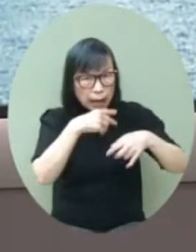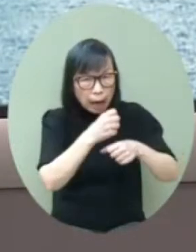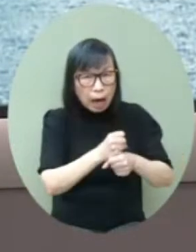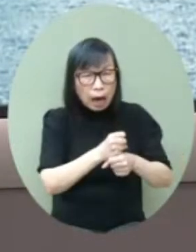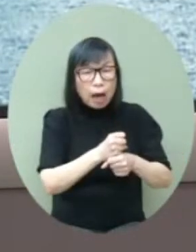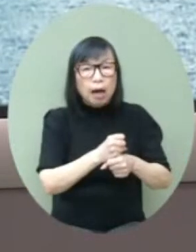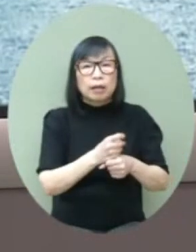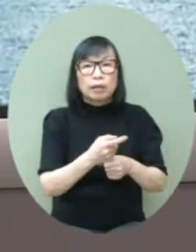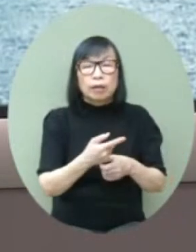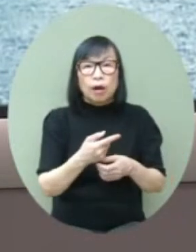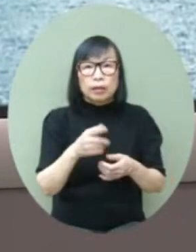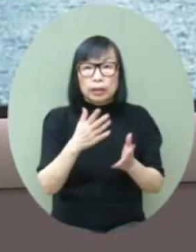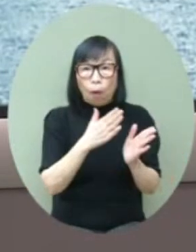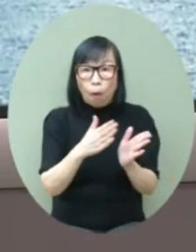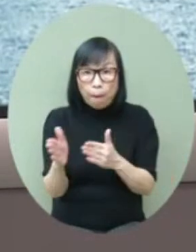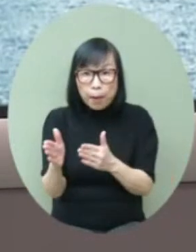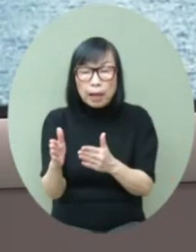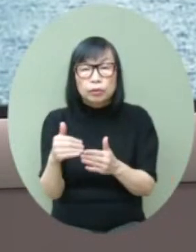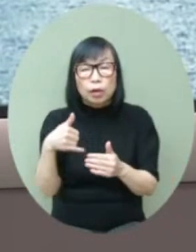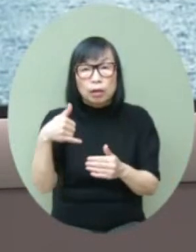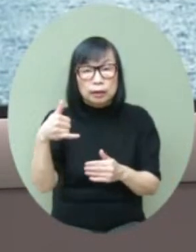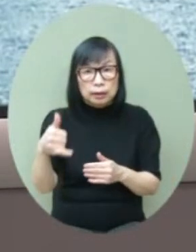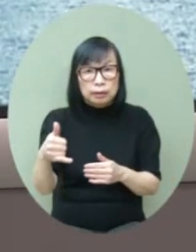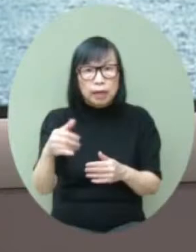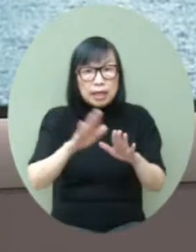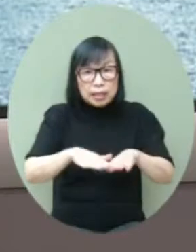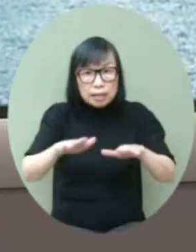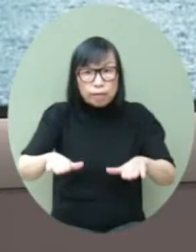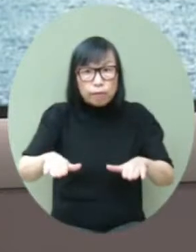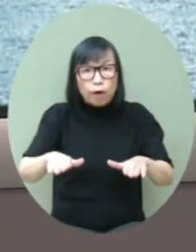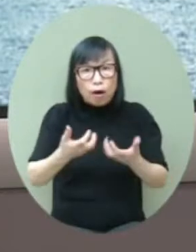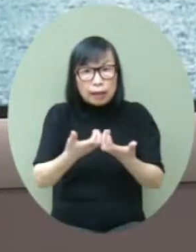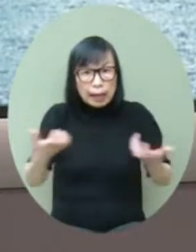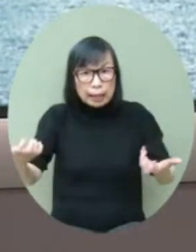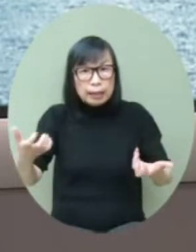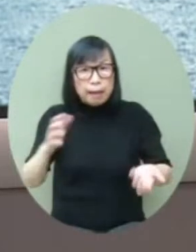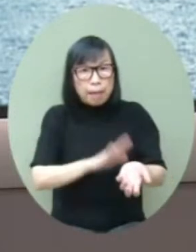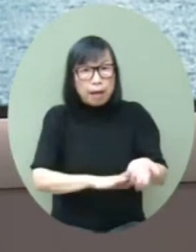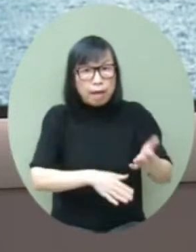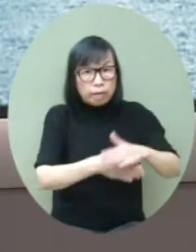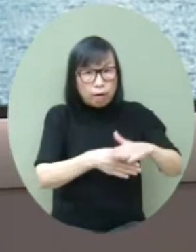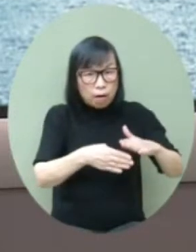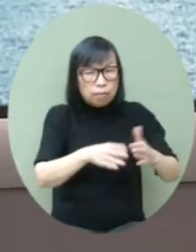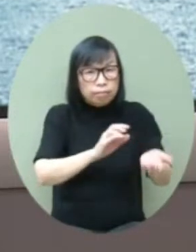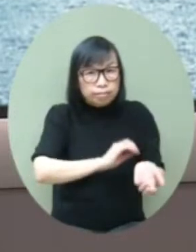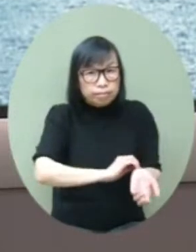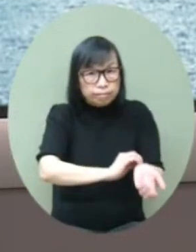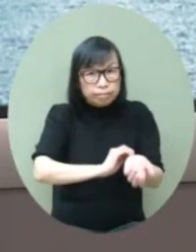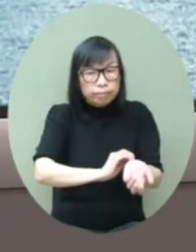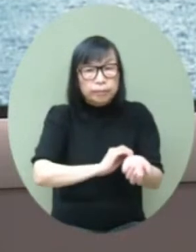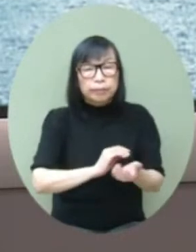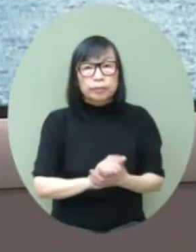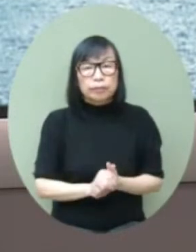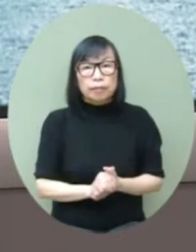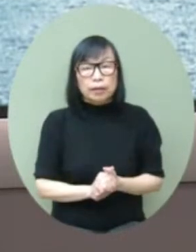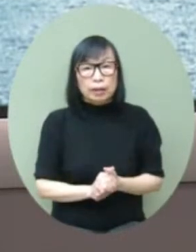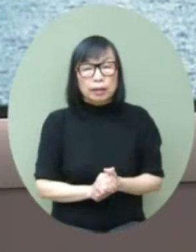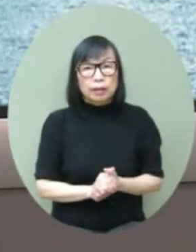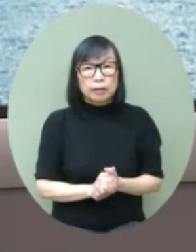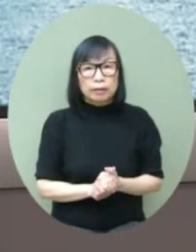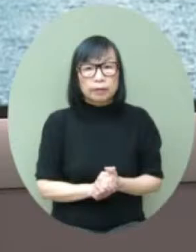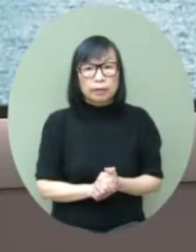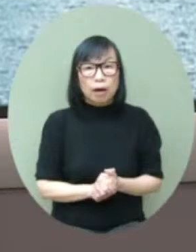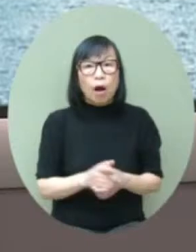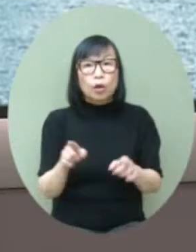Hospital A&E for checking, and the child was sent to a pediatric ward